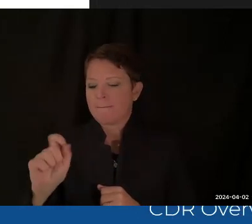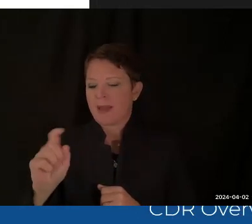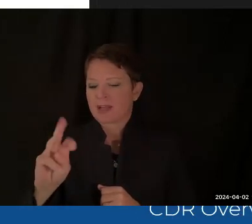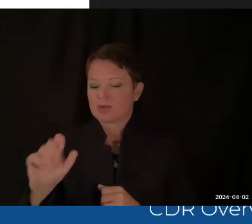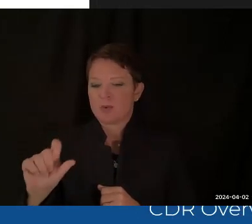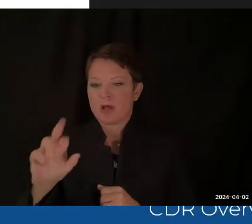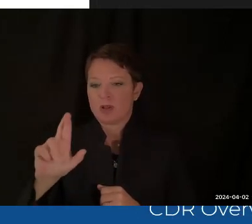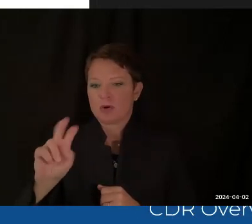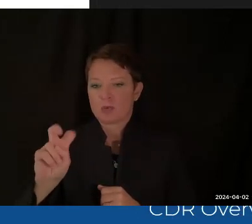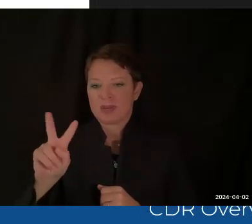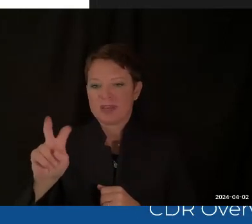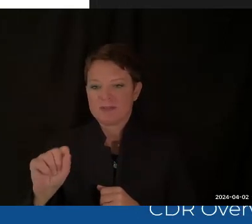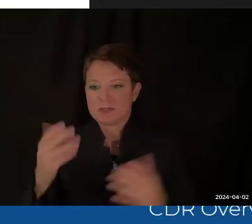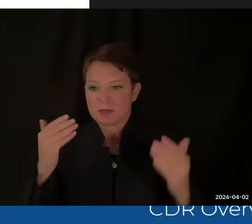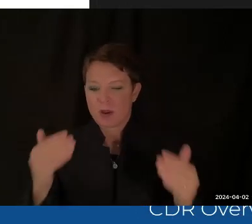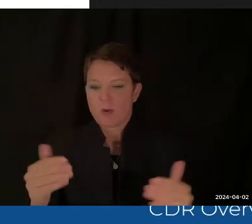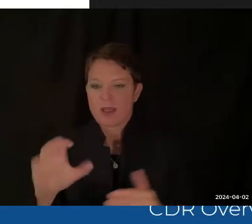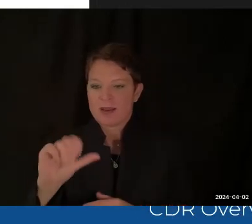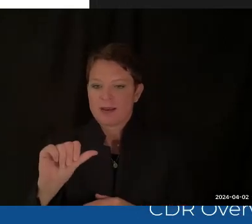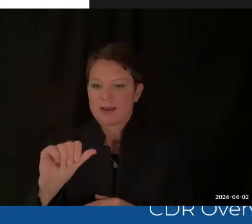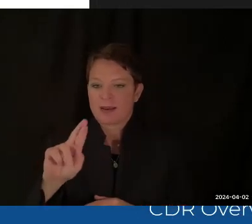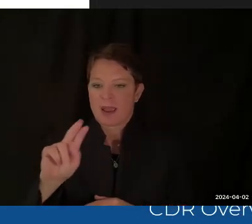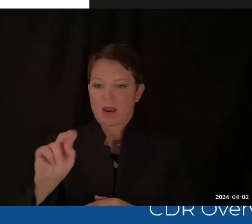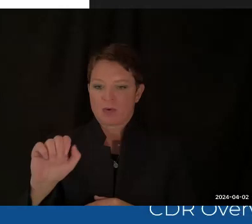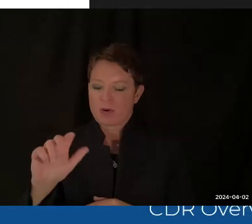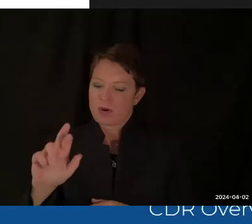Carol, you should be able to unmute at this time.